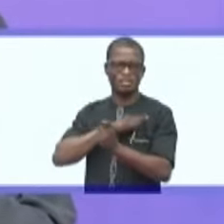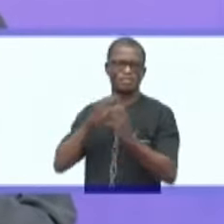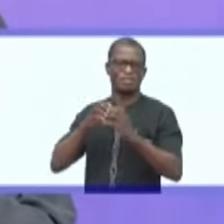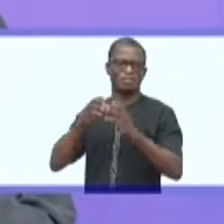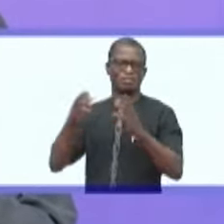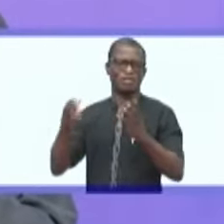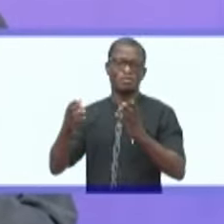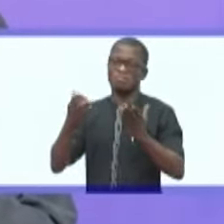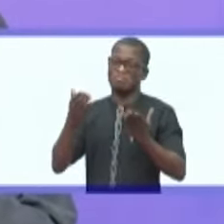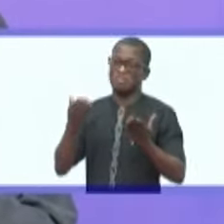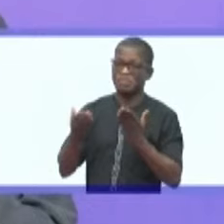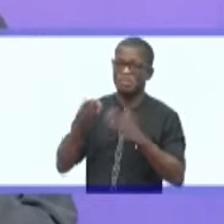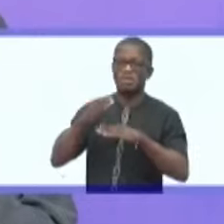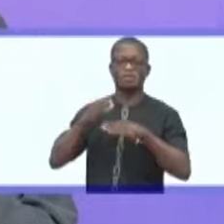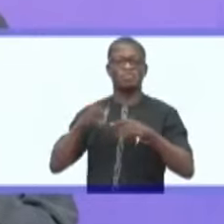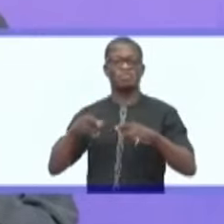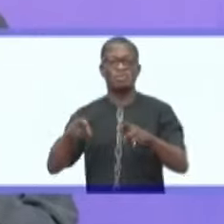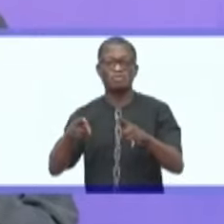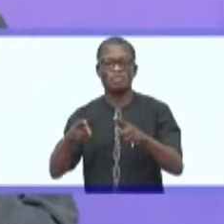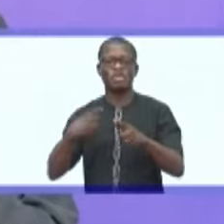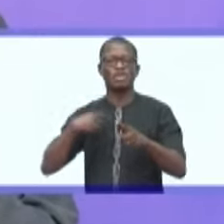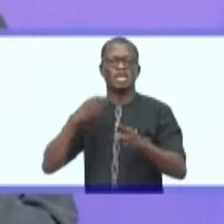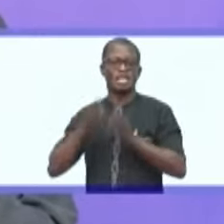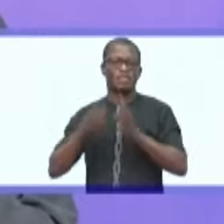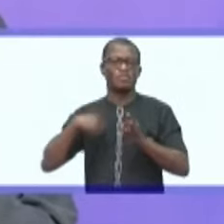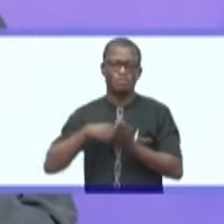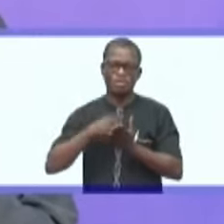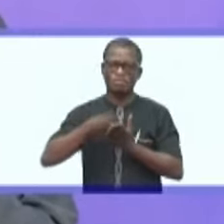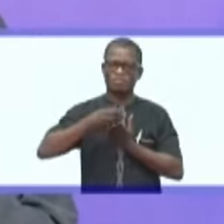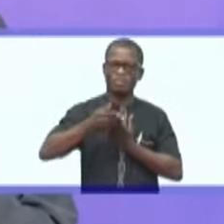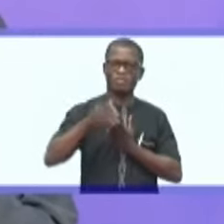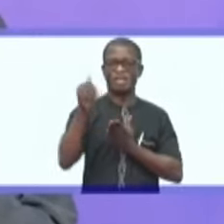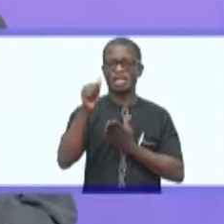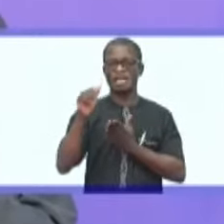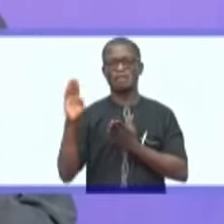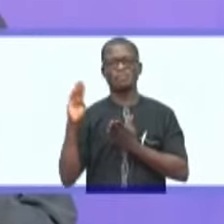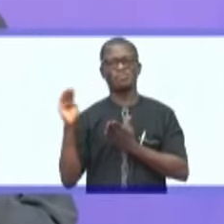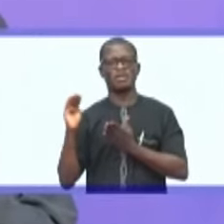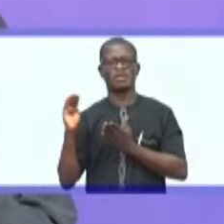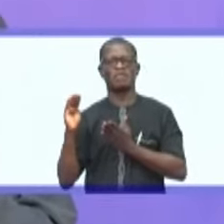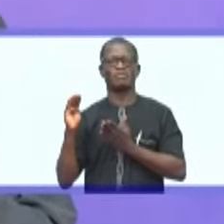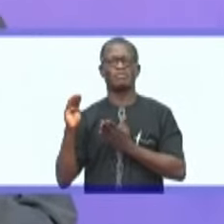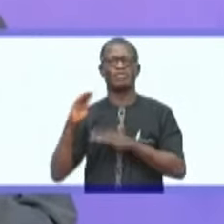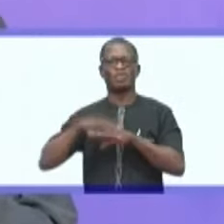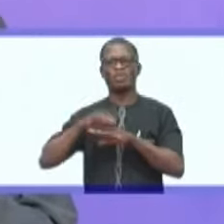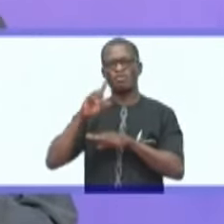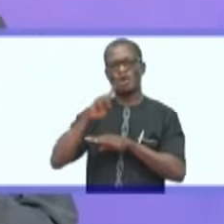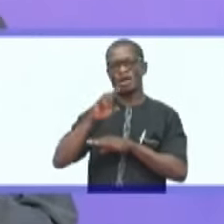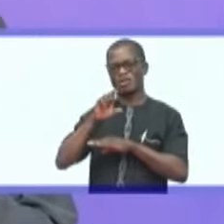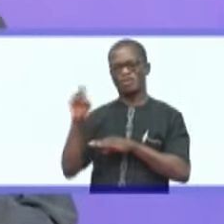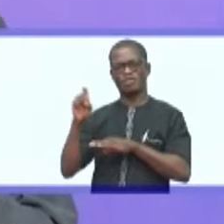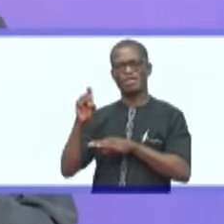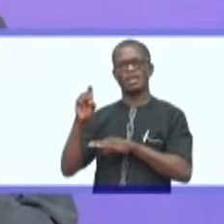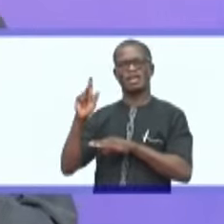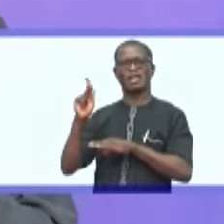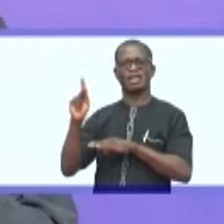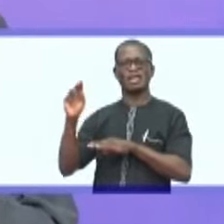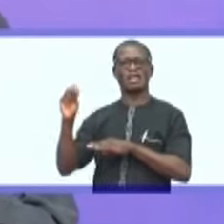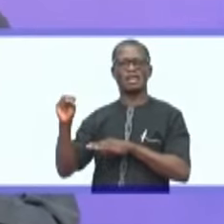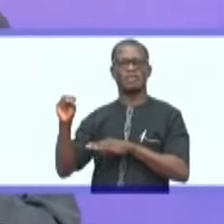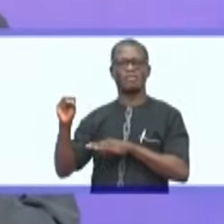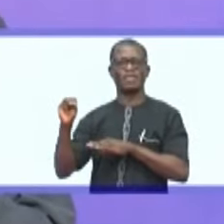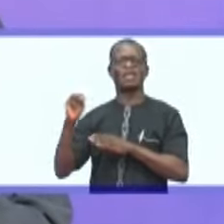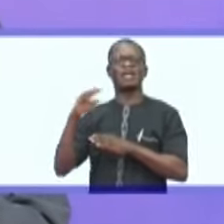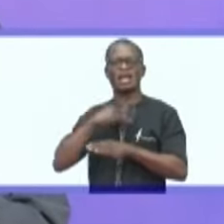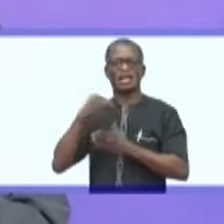Be it roads, if we're spending 10 billion naira on 100 kilometers of road, and it